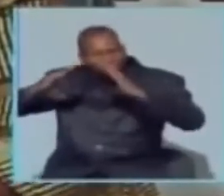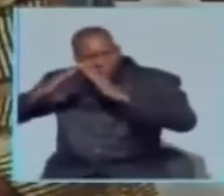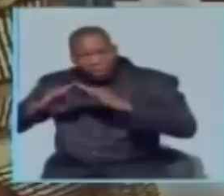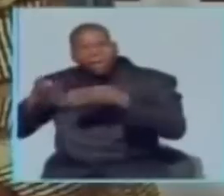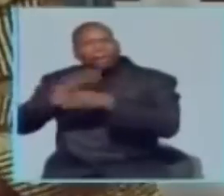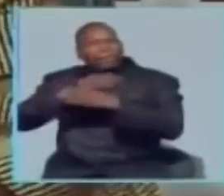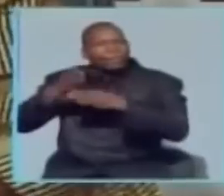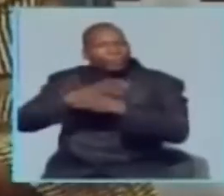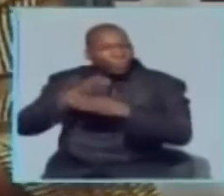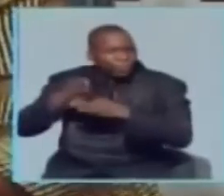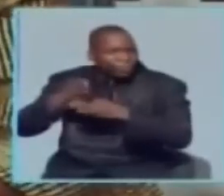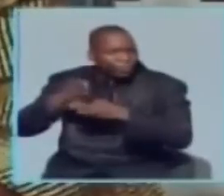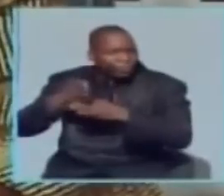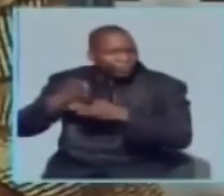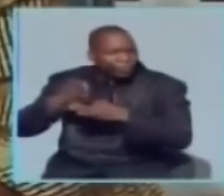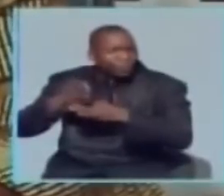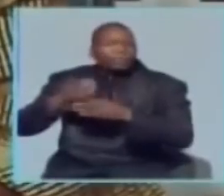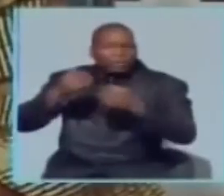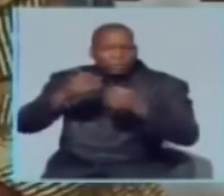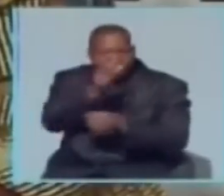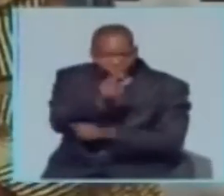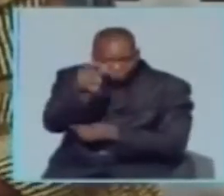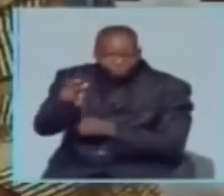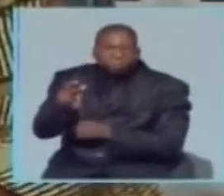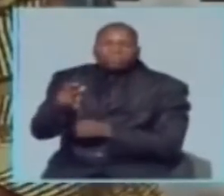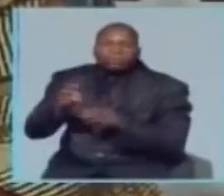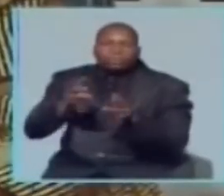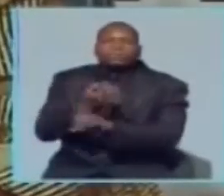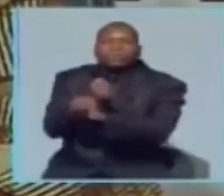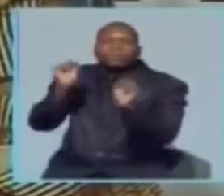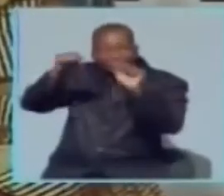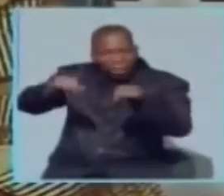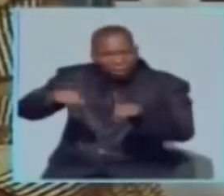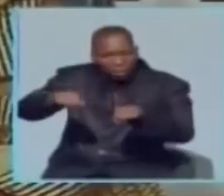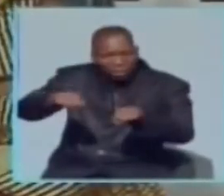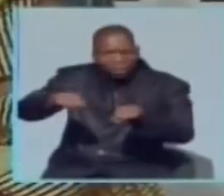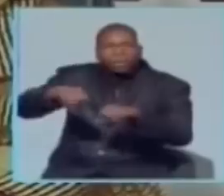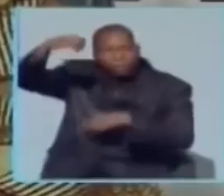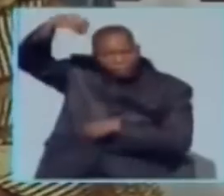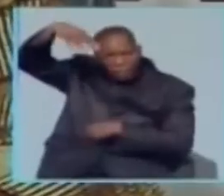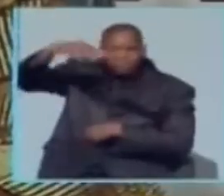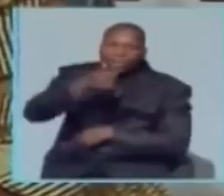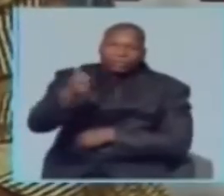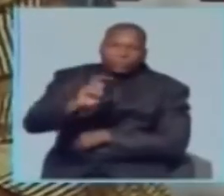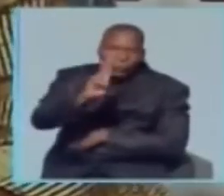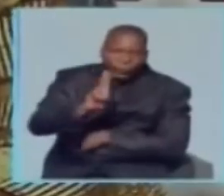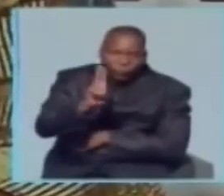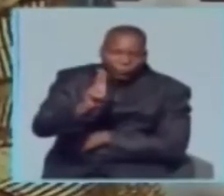able to have this individual solution, so to speak, which will be power off grid. But there's also a